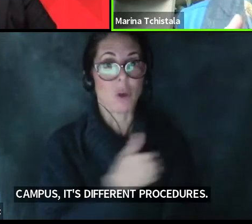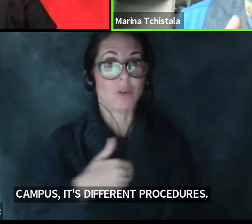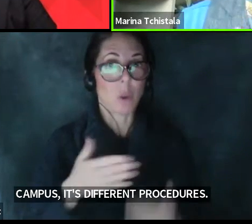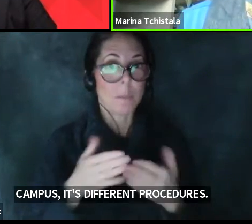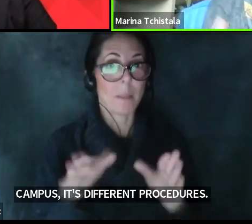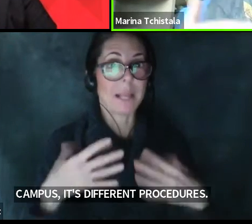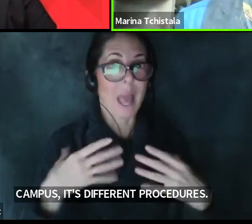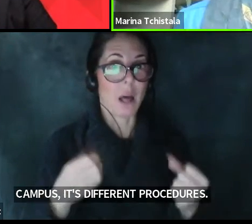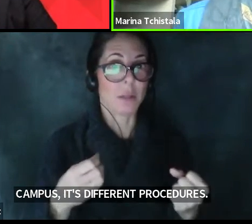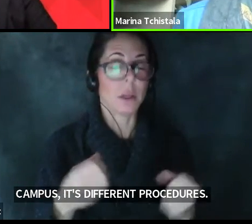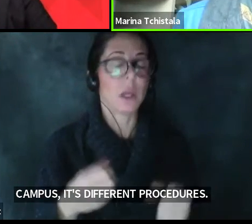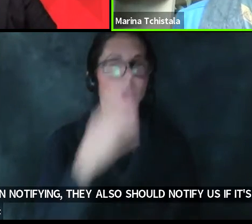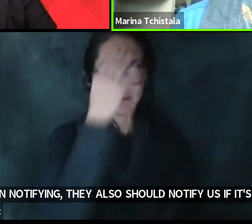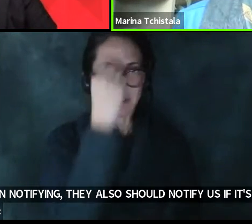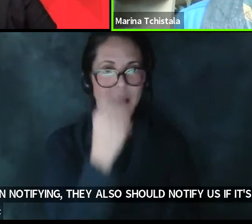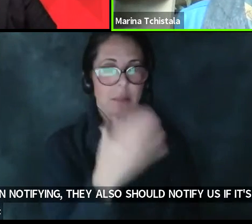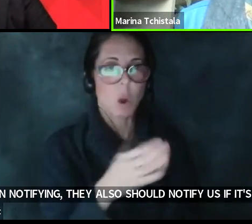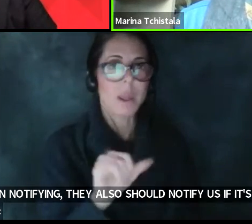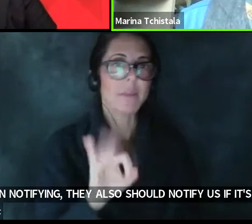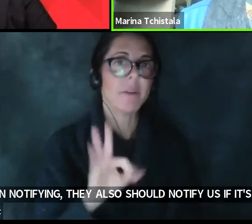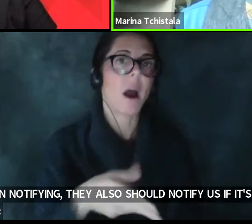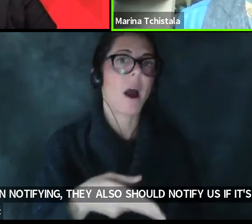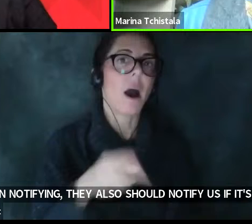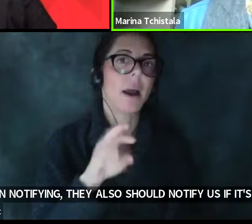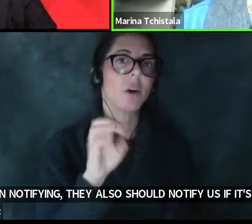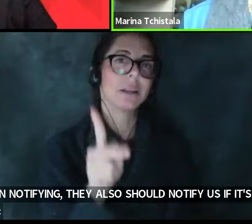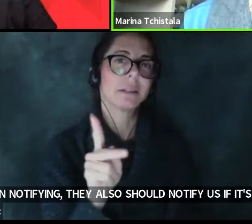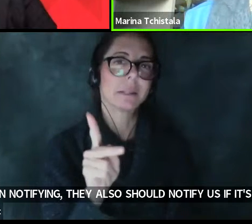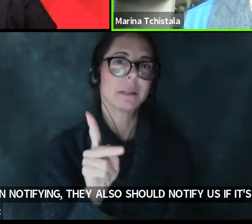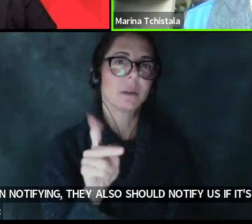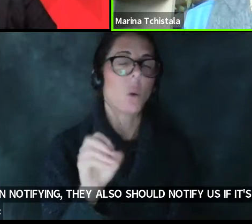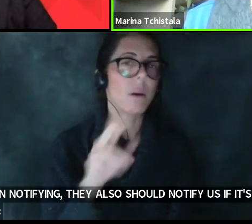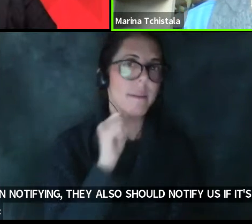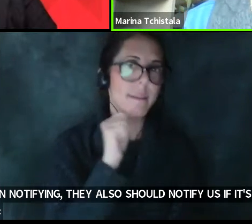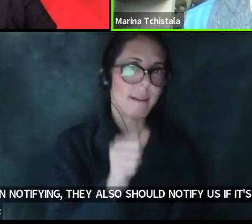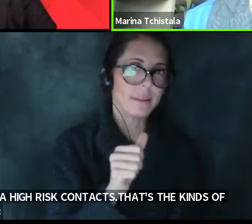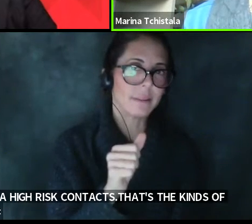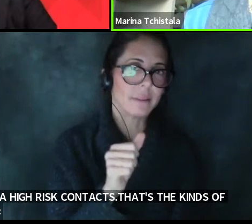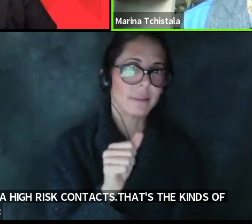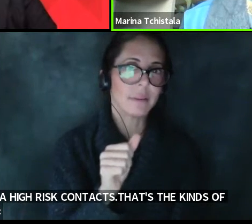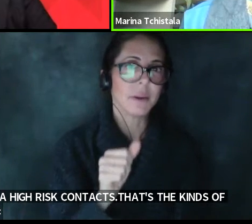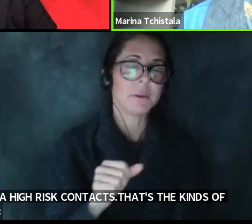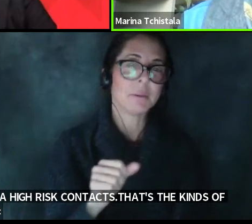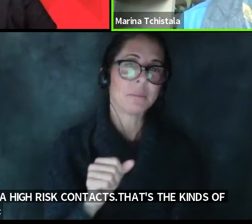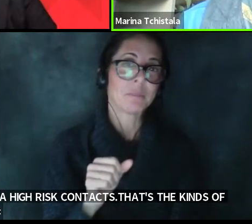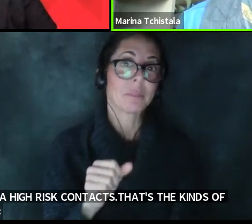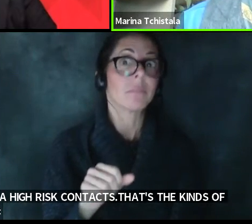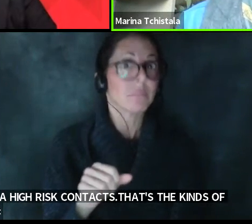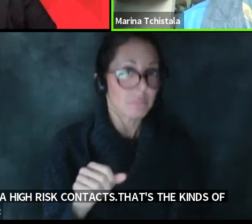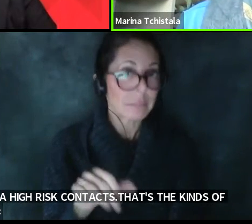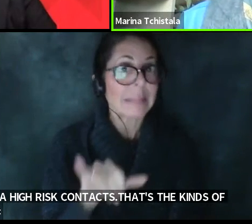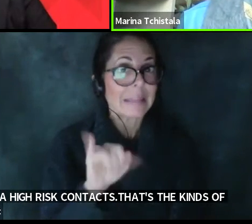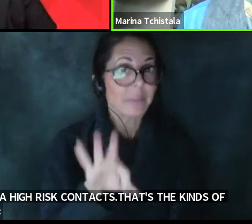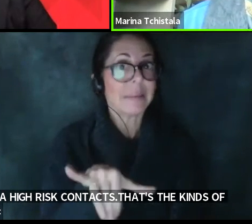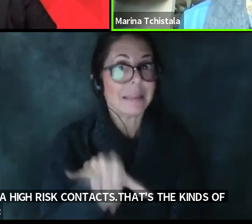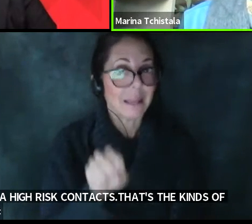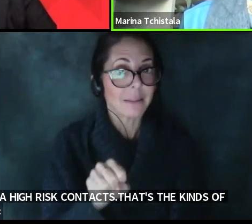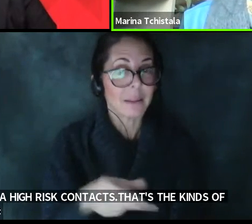to answer when they submit this information. And depending if this is a high risk